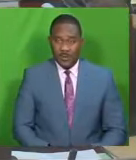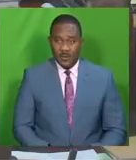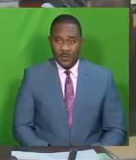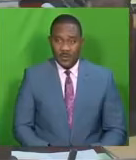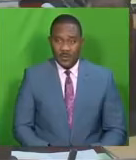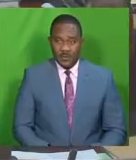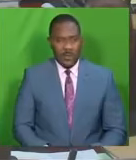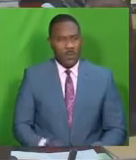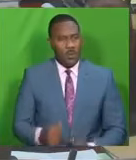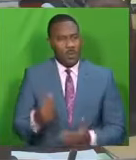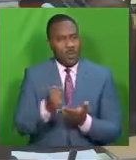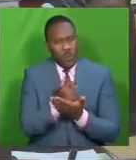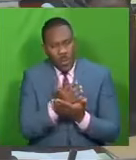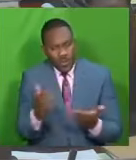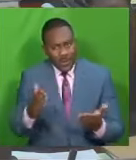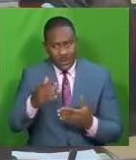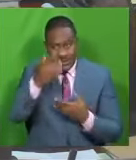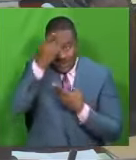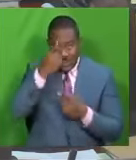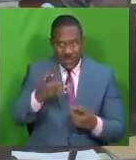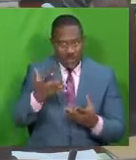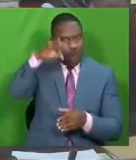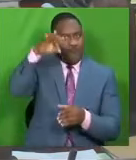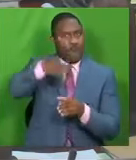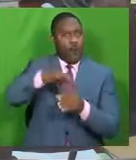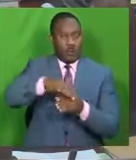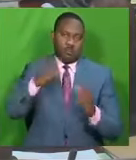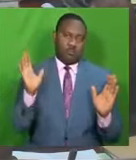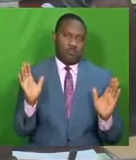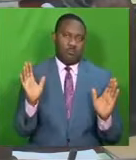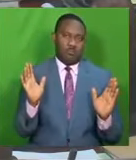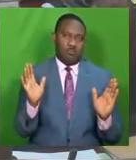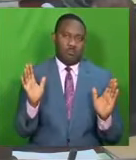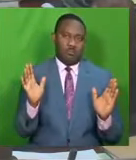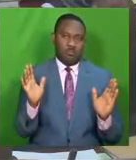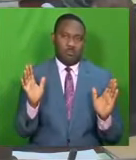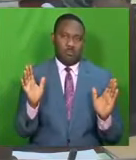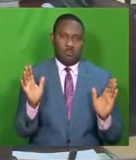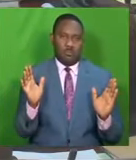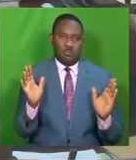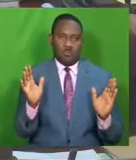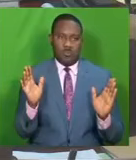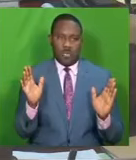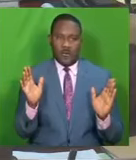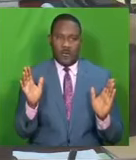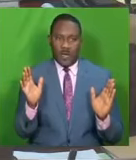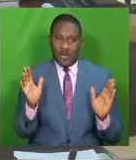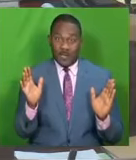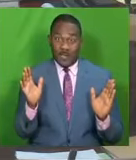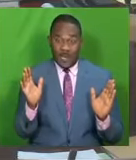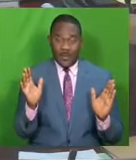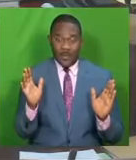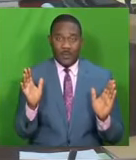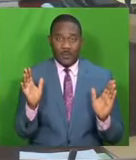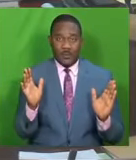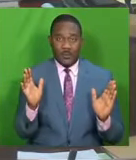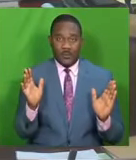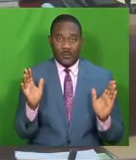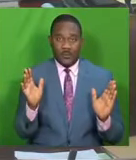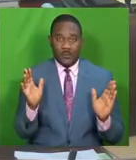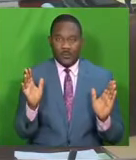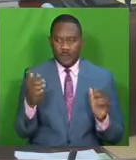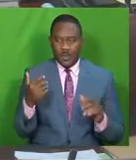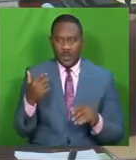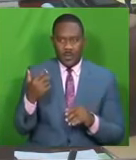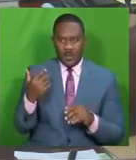every decision is taken by a vote. Even determining code. Every decision is taken by a vote. And